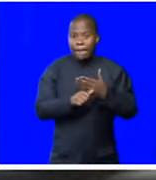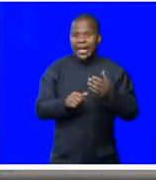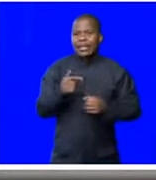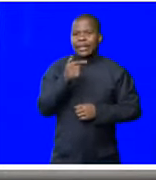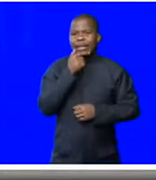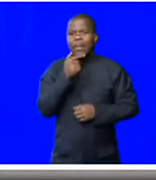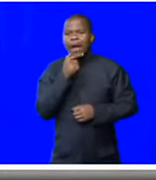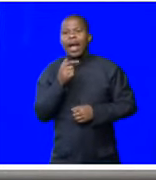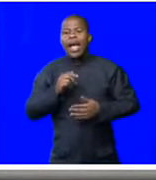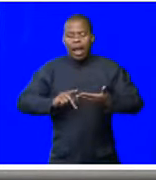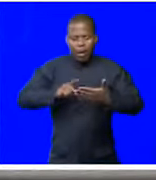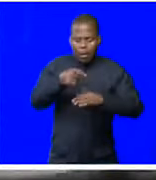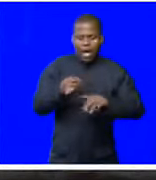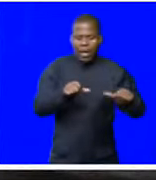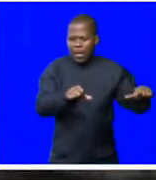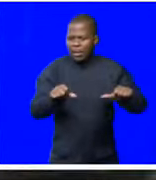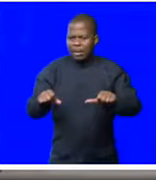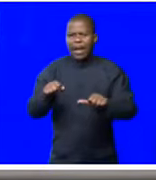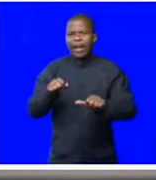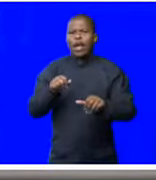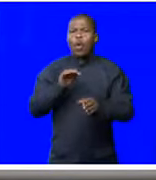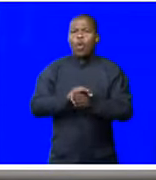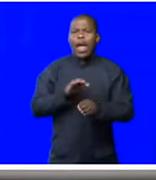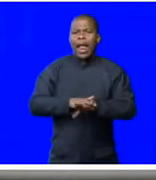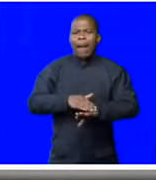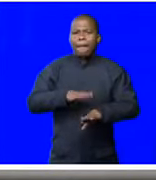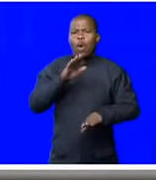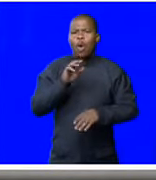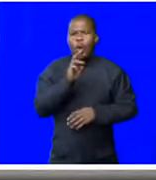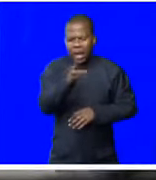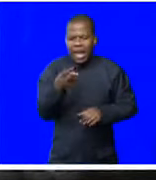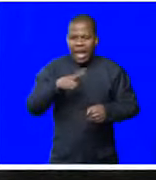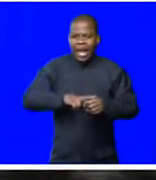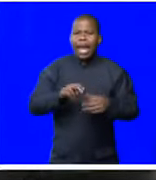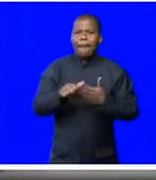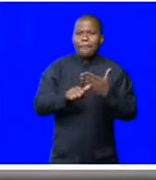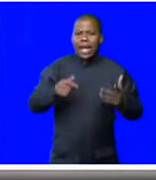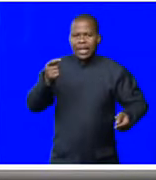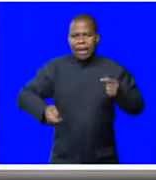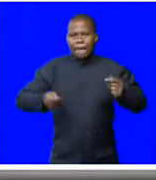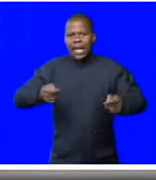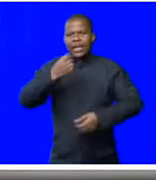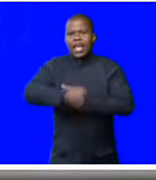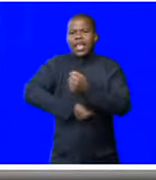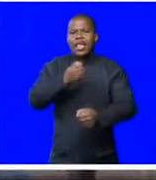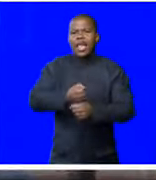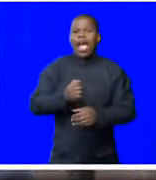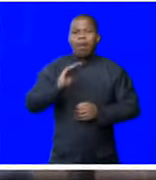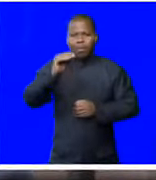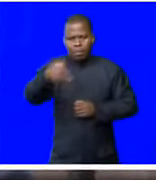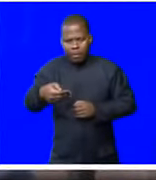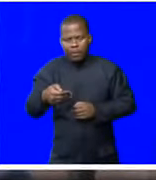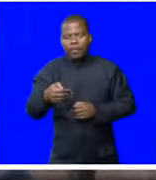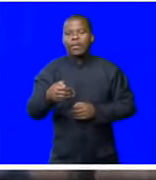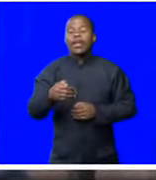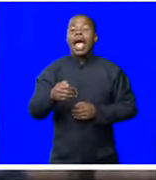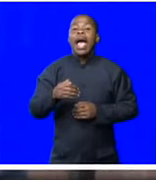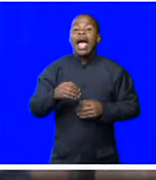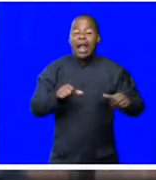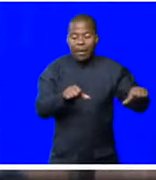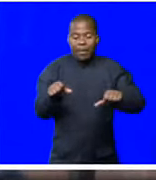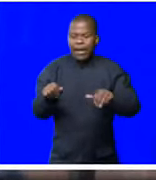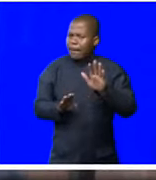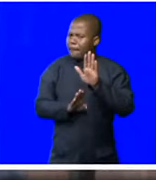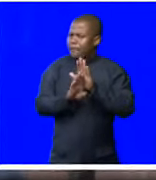of the exercise will be rolled out, while in March next year, it is expected to be fully rolled out. Sidele sifuna ukwenda